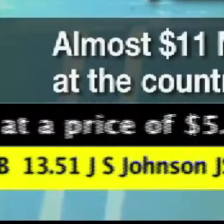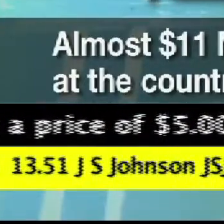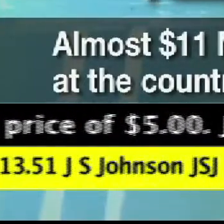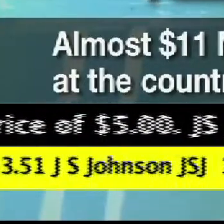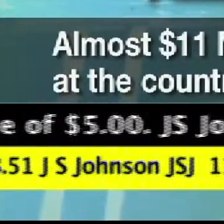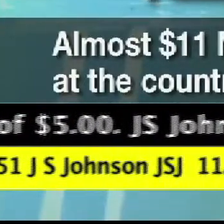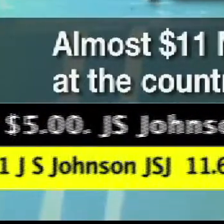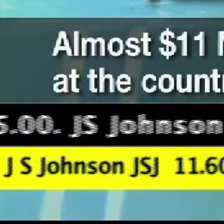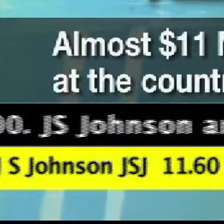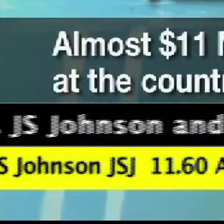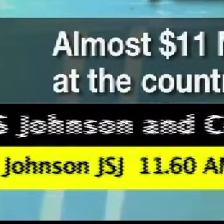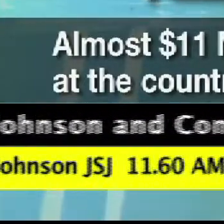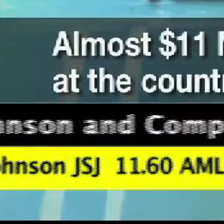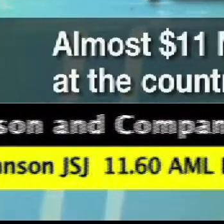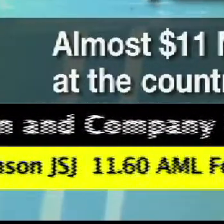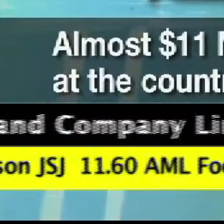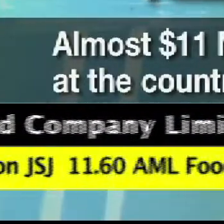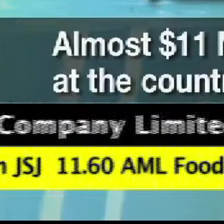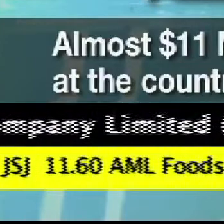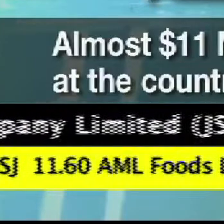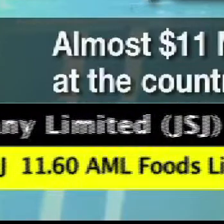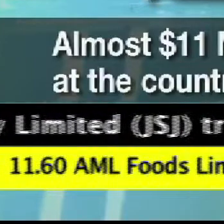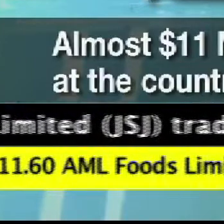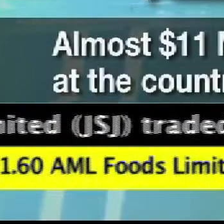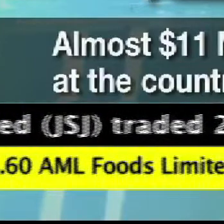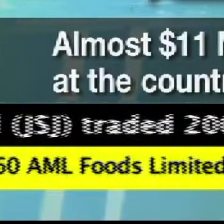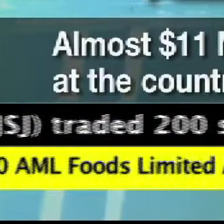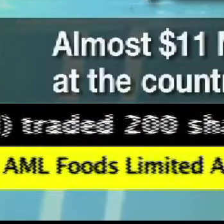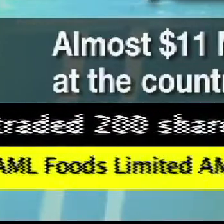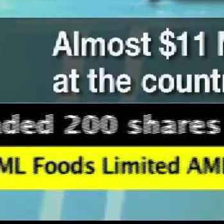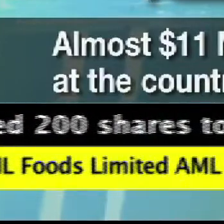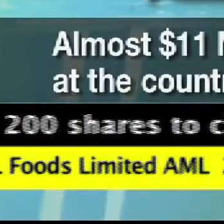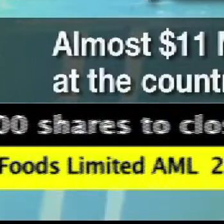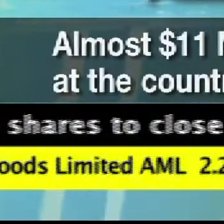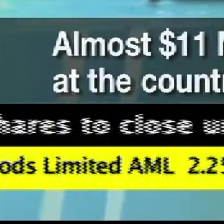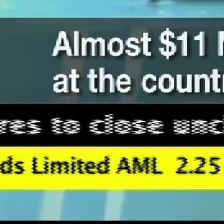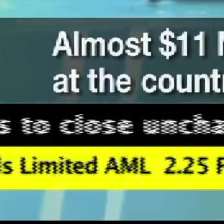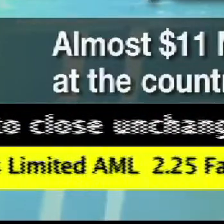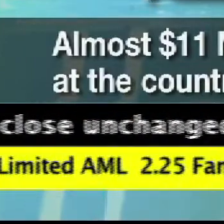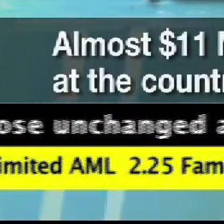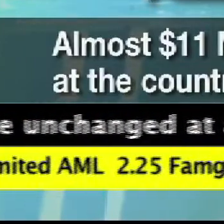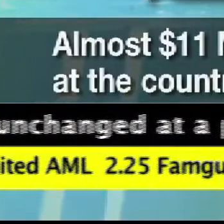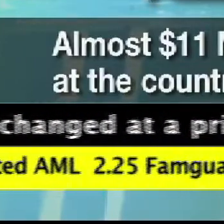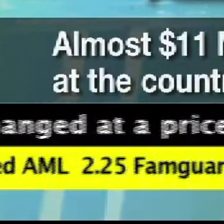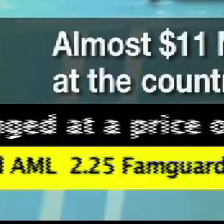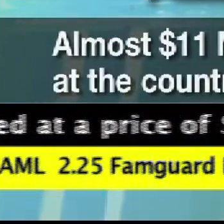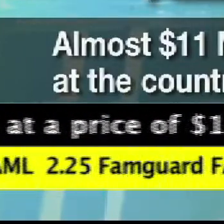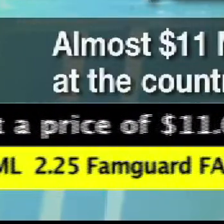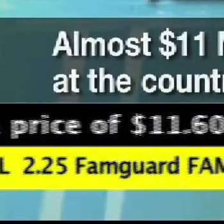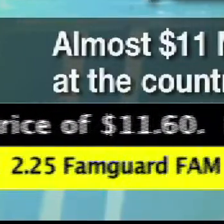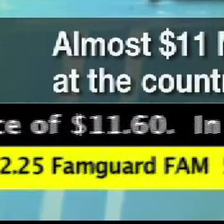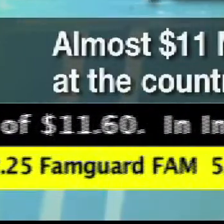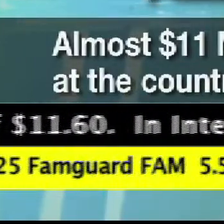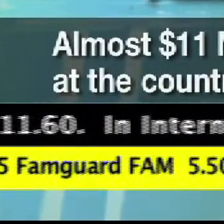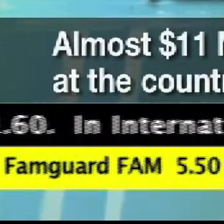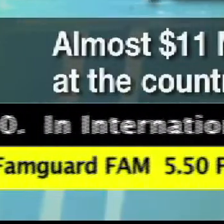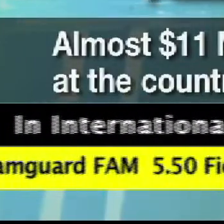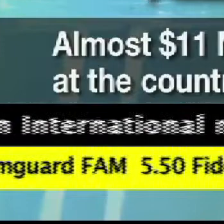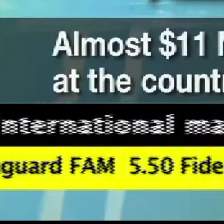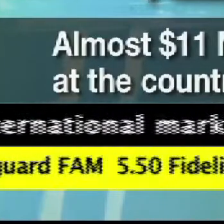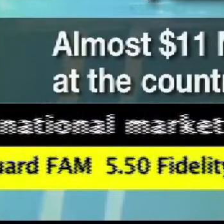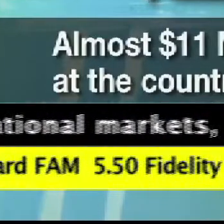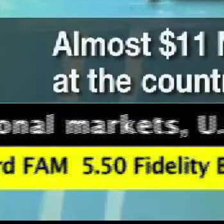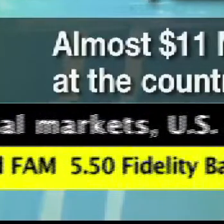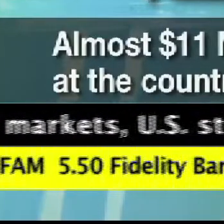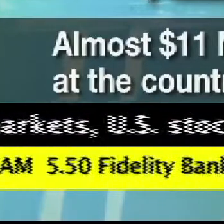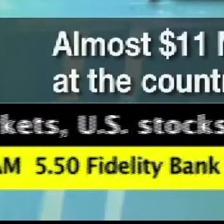at the border for the month of January. Recently addressing the College of the Bahamas, Minister Alkidis said the government is on track to collect